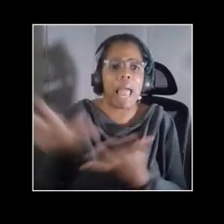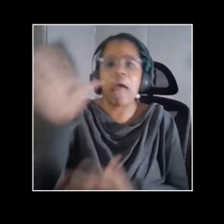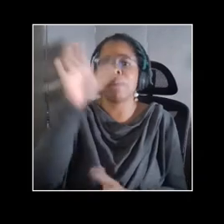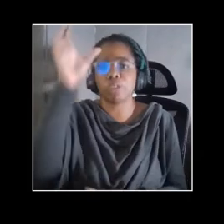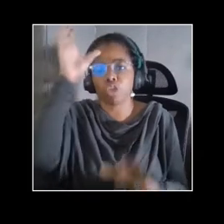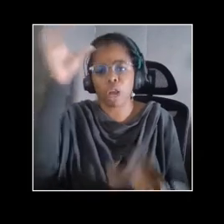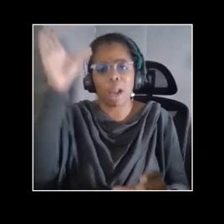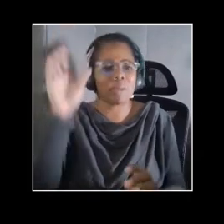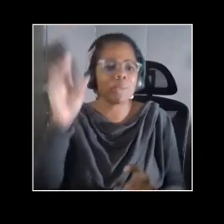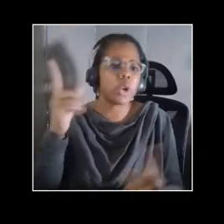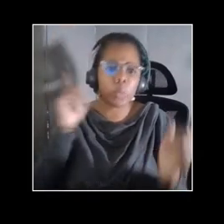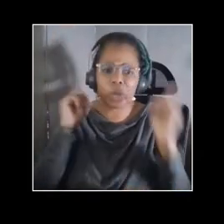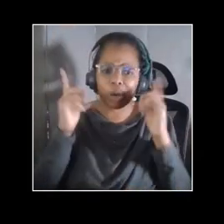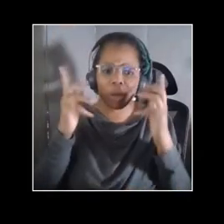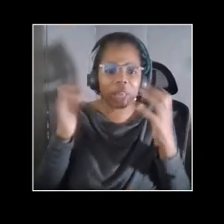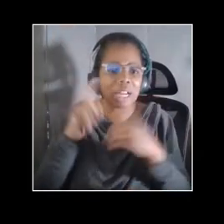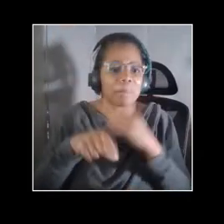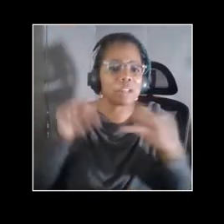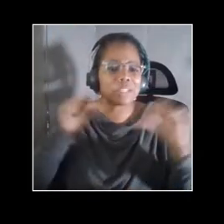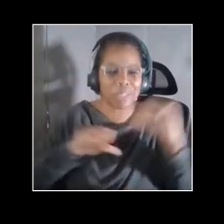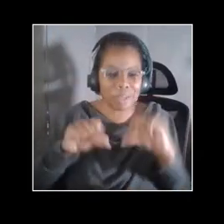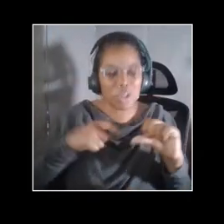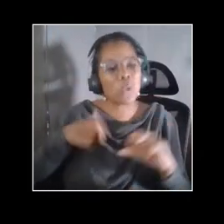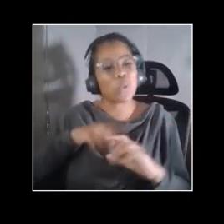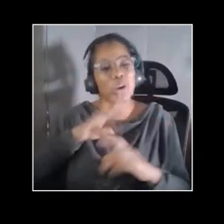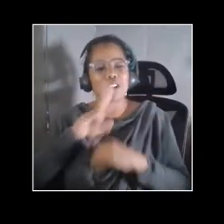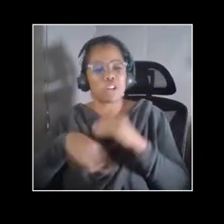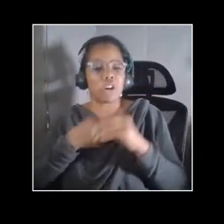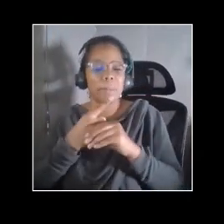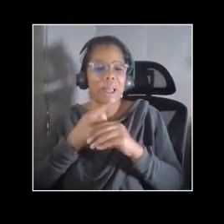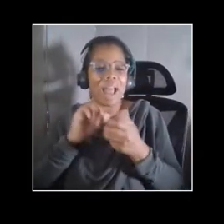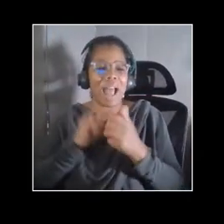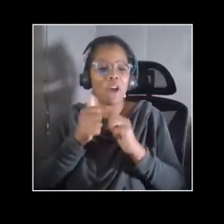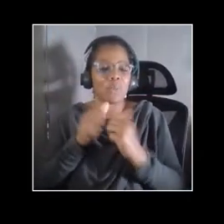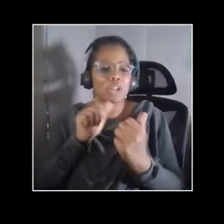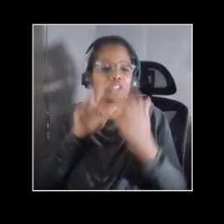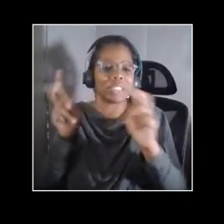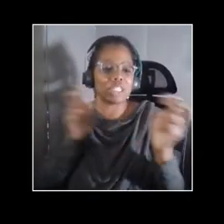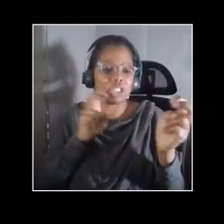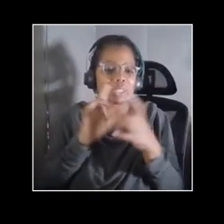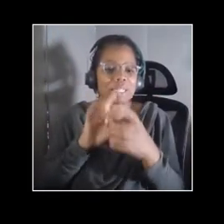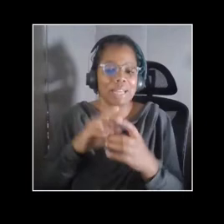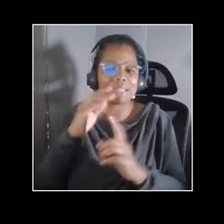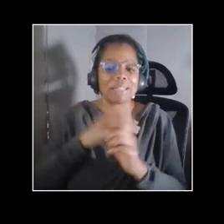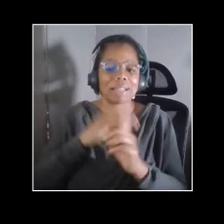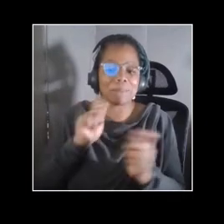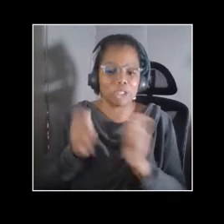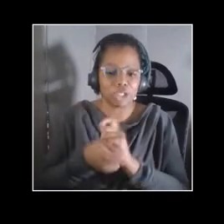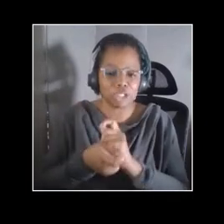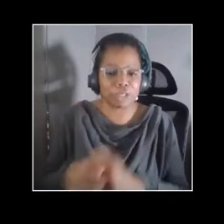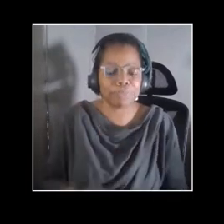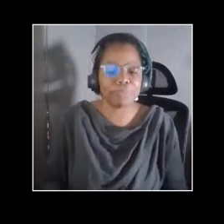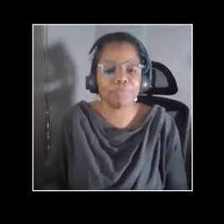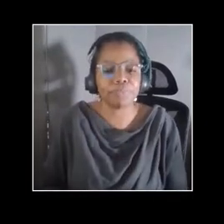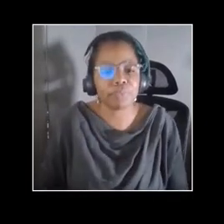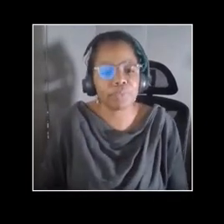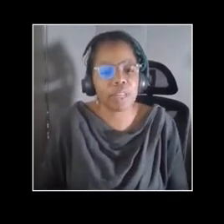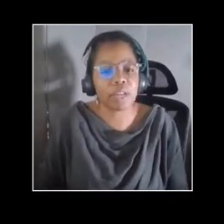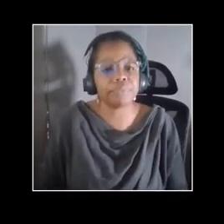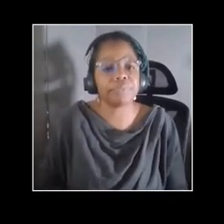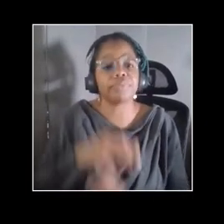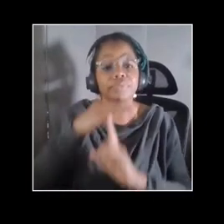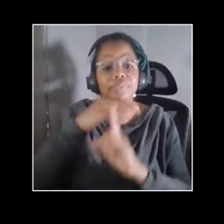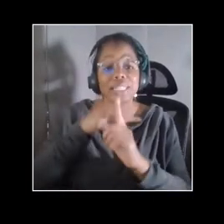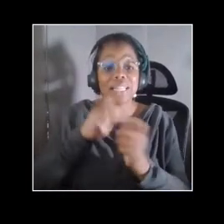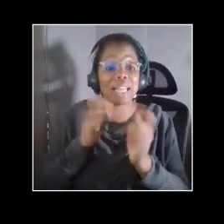about the science. We're going to talk about how we can really address the issues associated with climate change. But climate change is